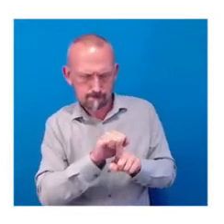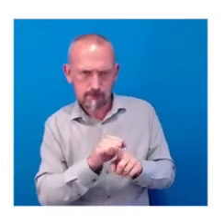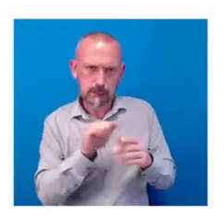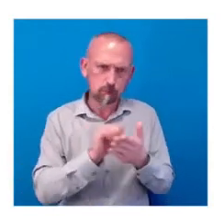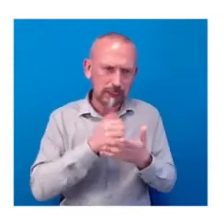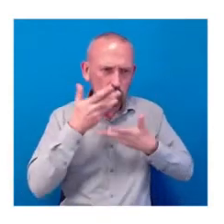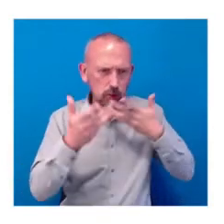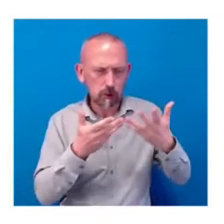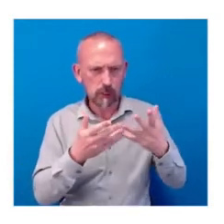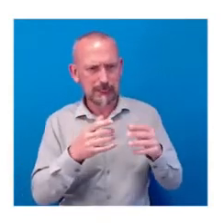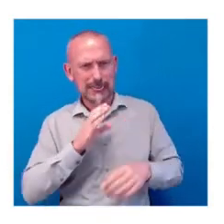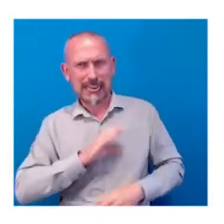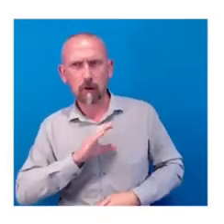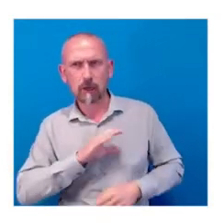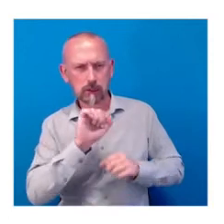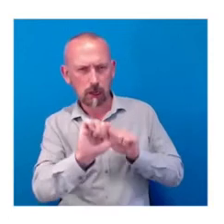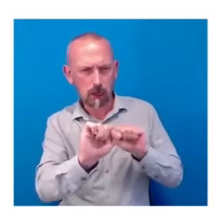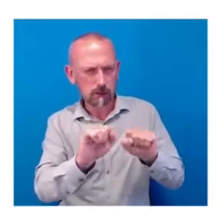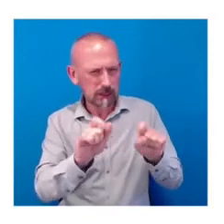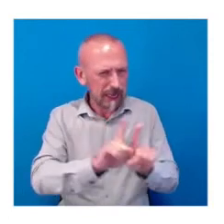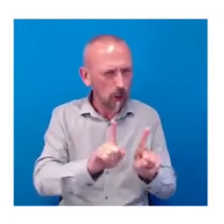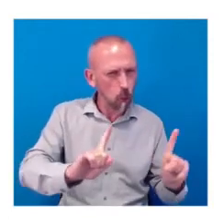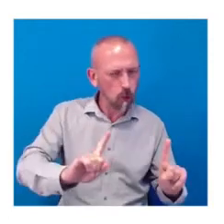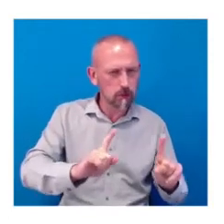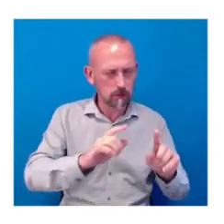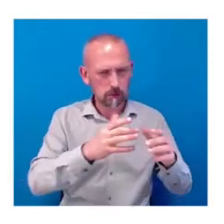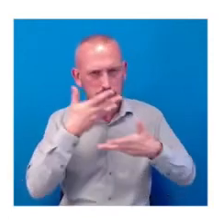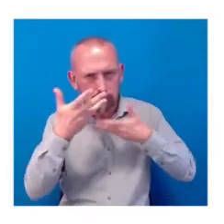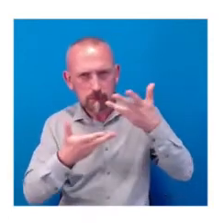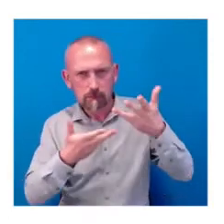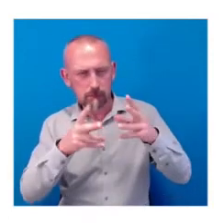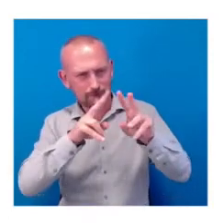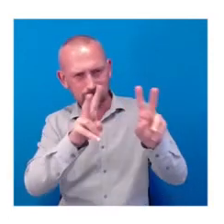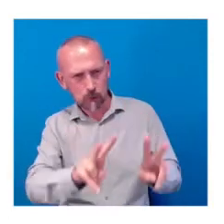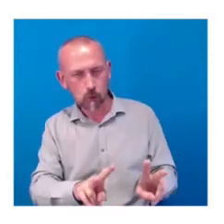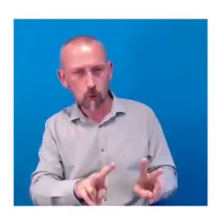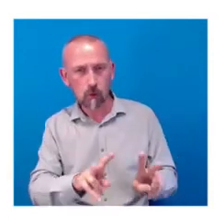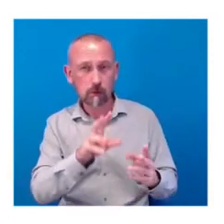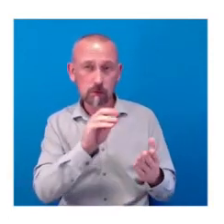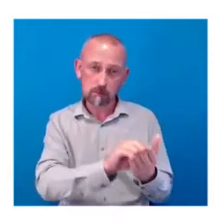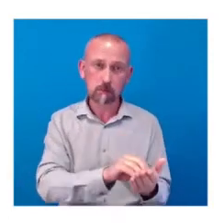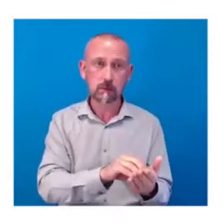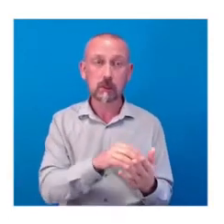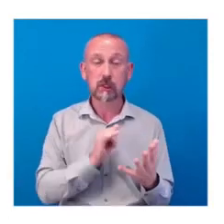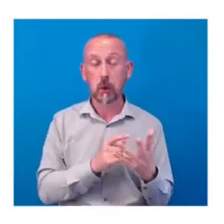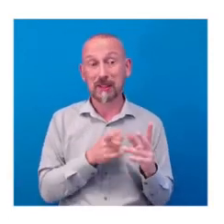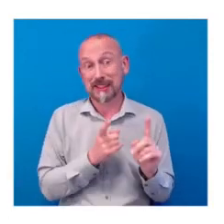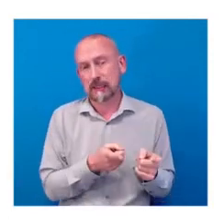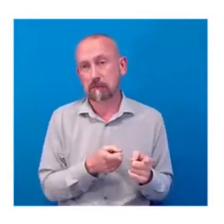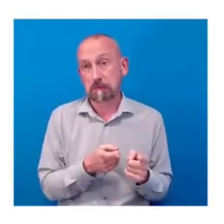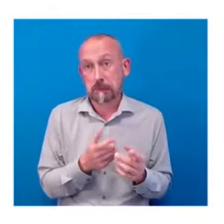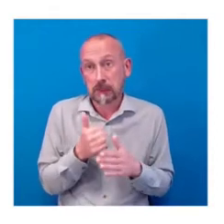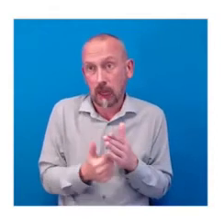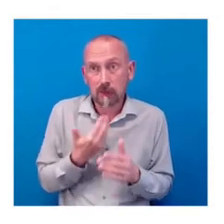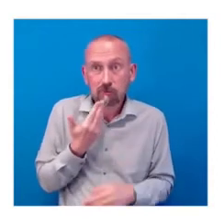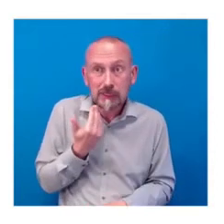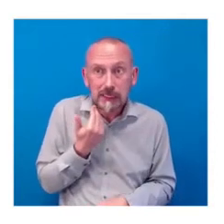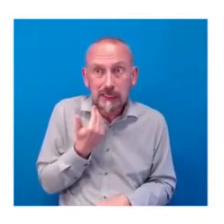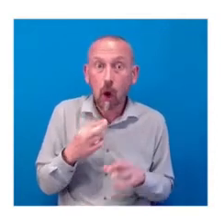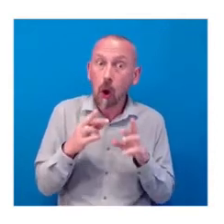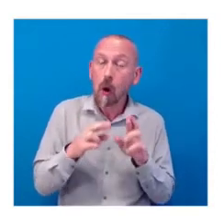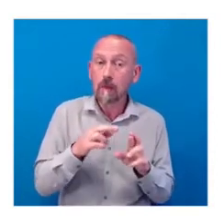So this is still early days, but I think it would be a real compliment to our drama series, and I hope it's something that eventually will be adopted